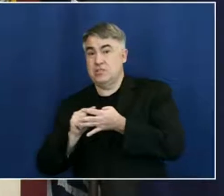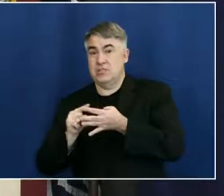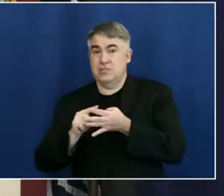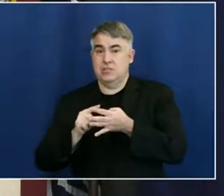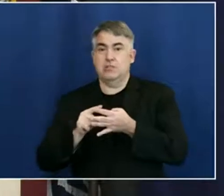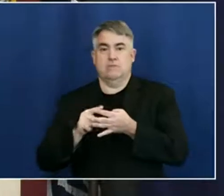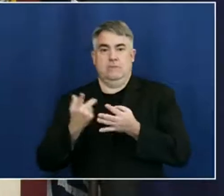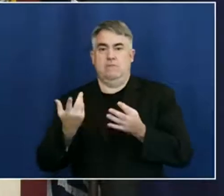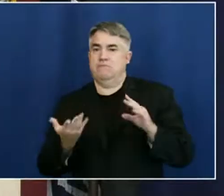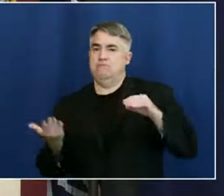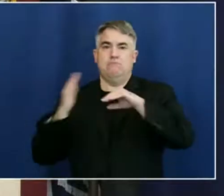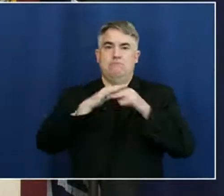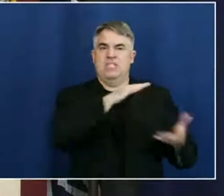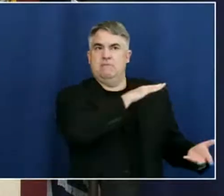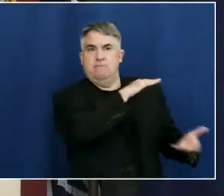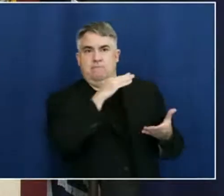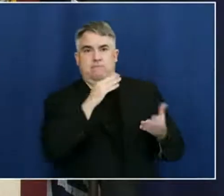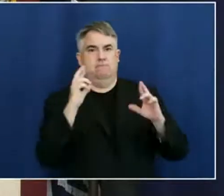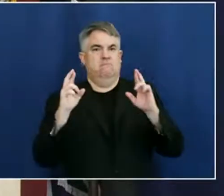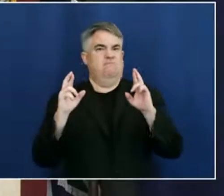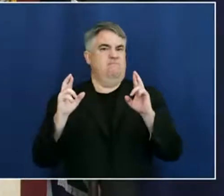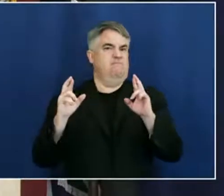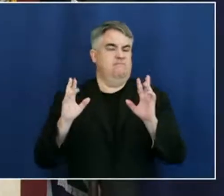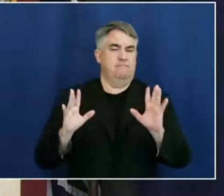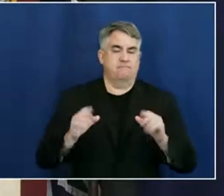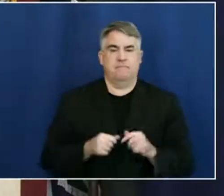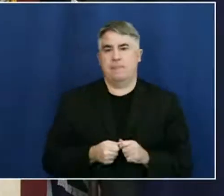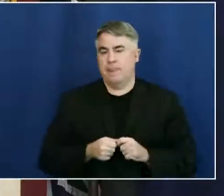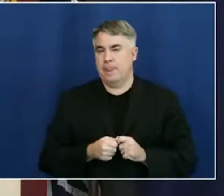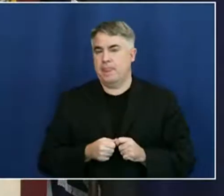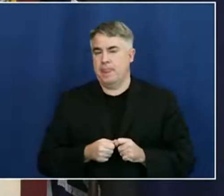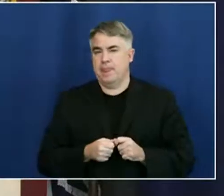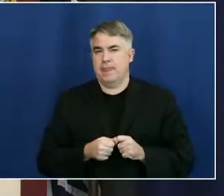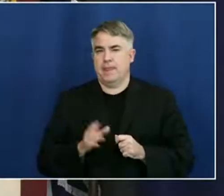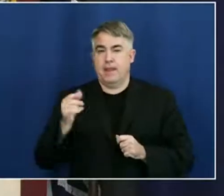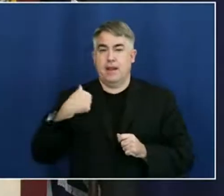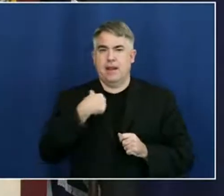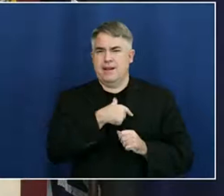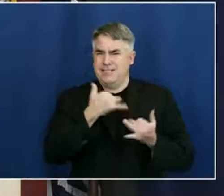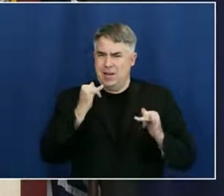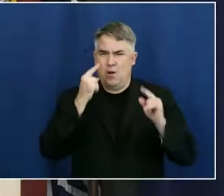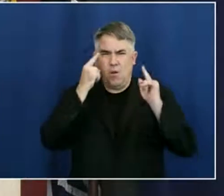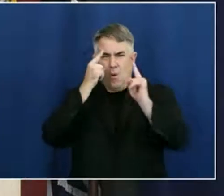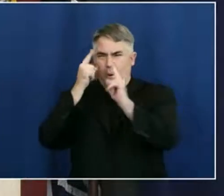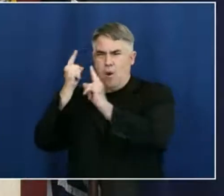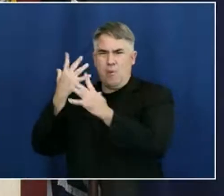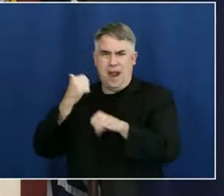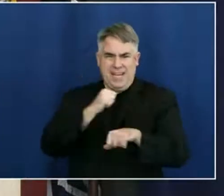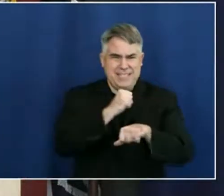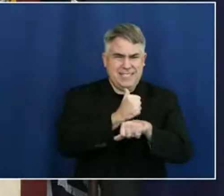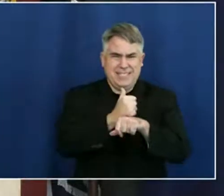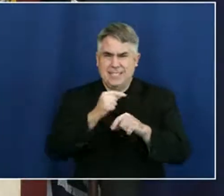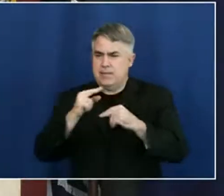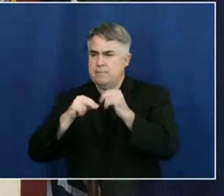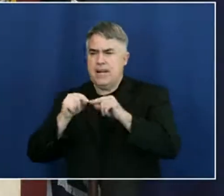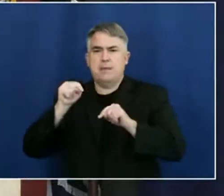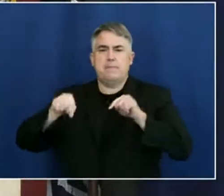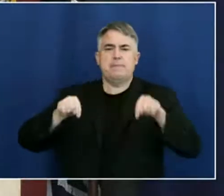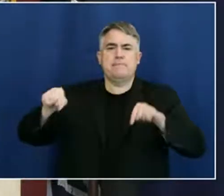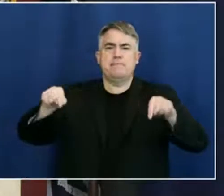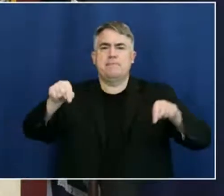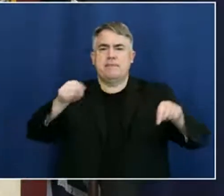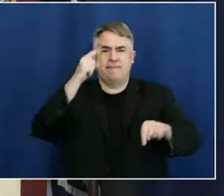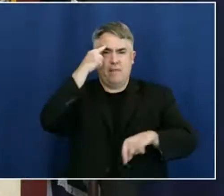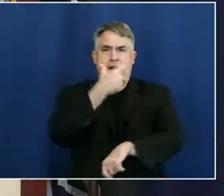Despite the supply concerns, we continue to build out our infrastructure. There's a tremendous amount of work that goes into standing up a location, identifying workforces,